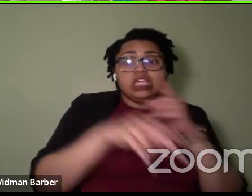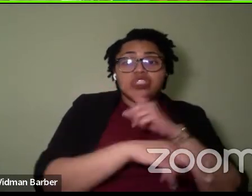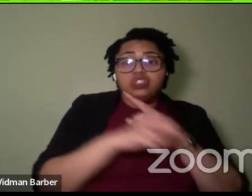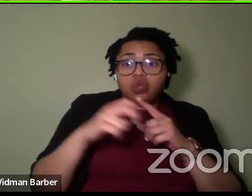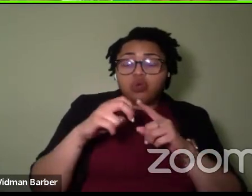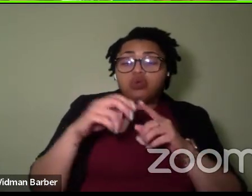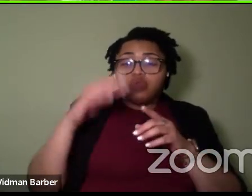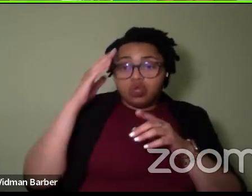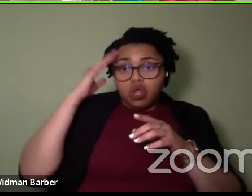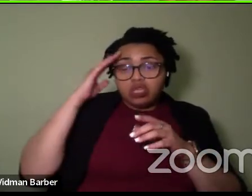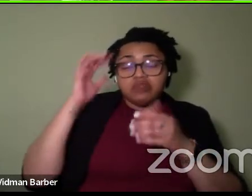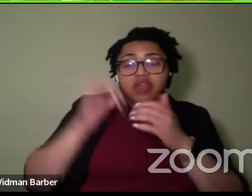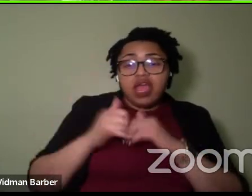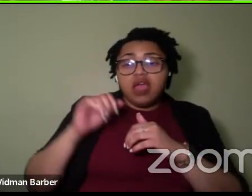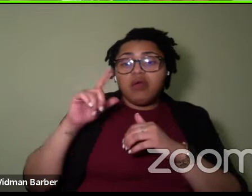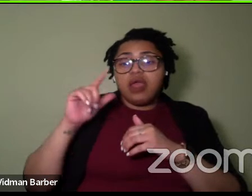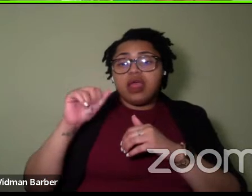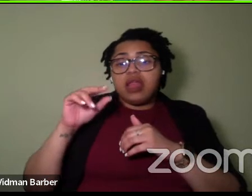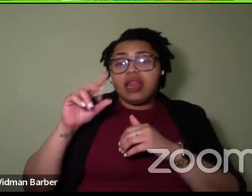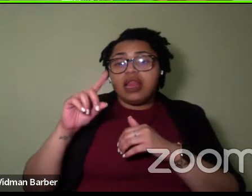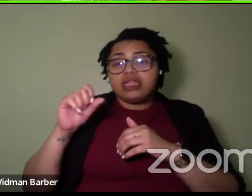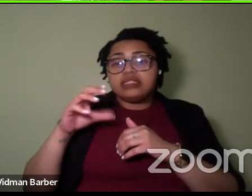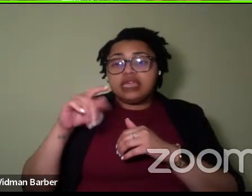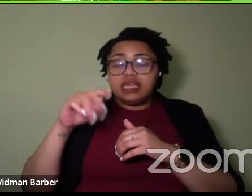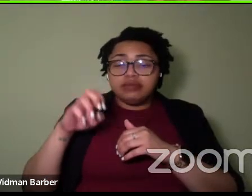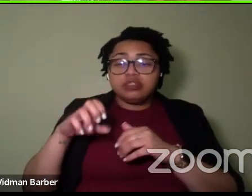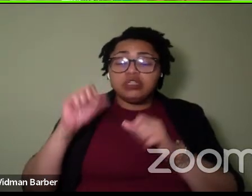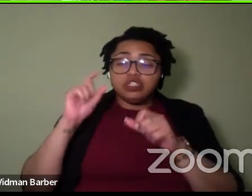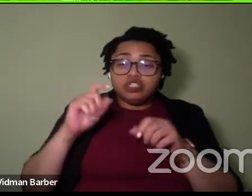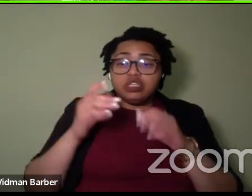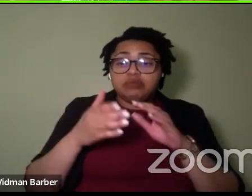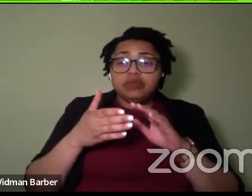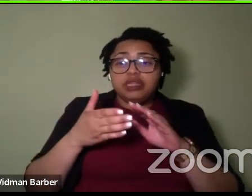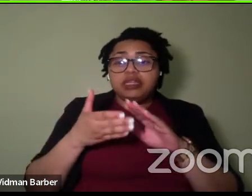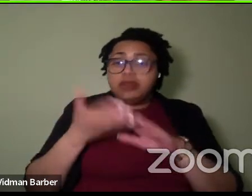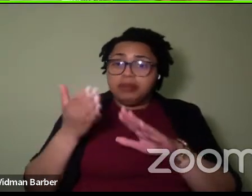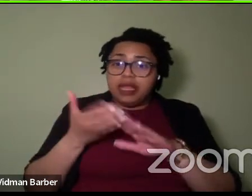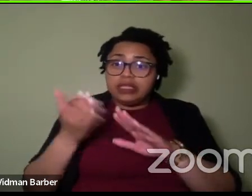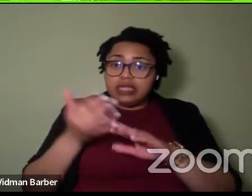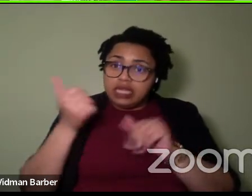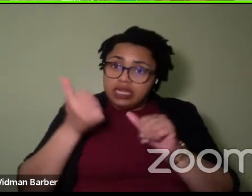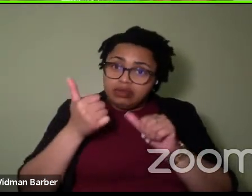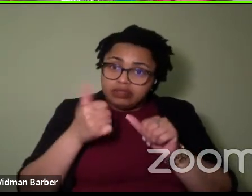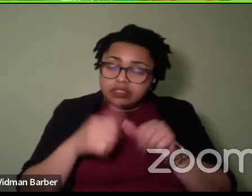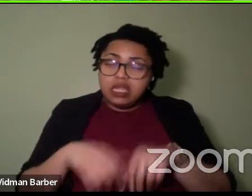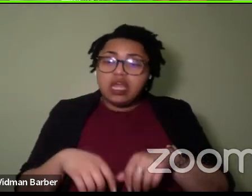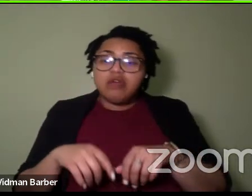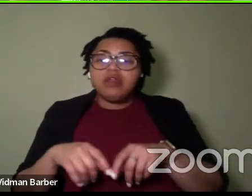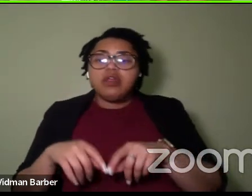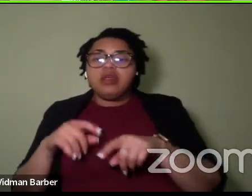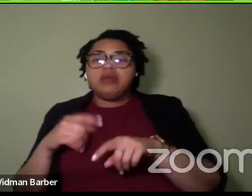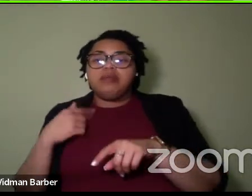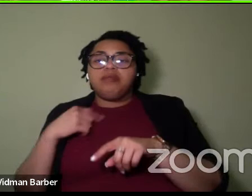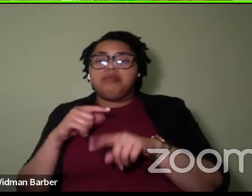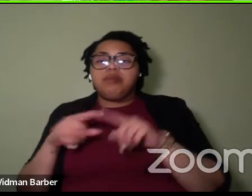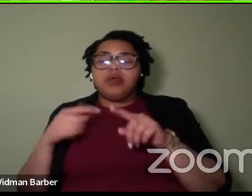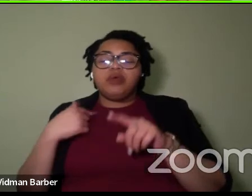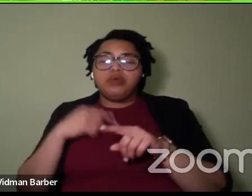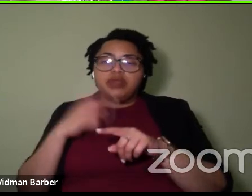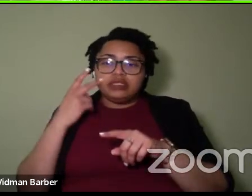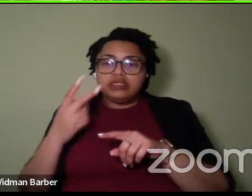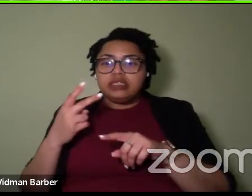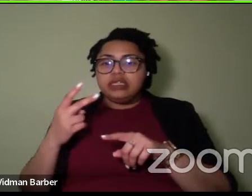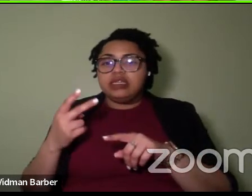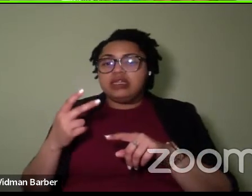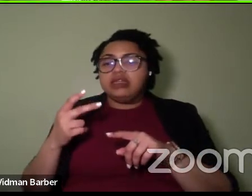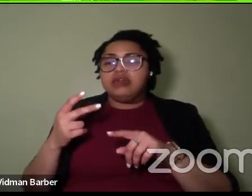maintaining themselves, where, we kind of, they move away from the Western construct of agriculture, right? Where it demands a lot of human